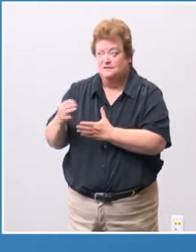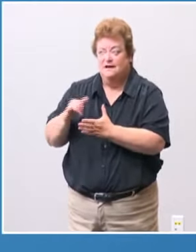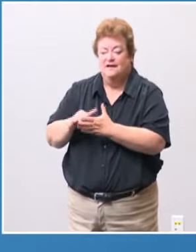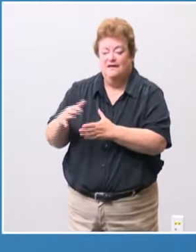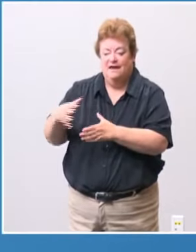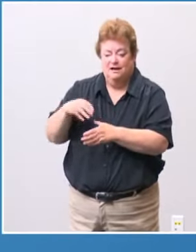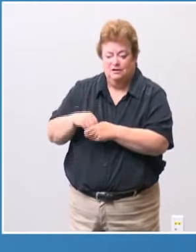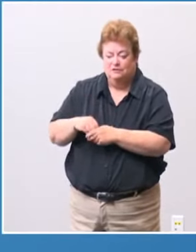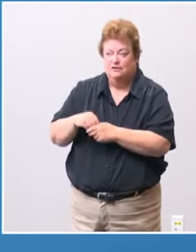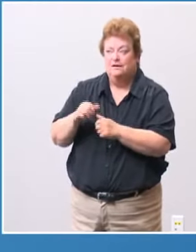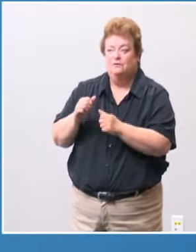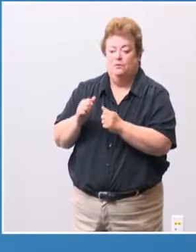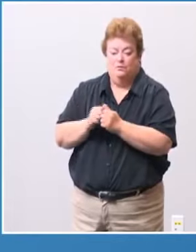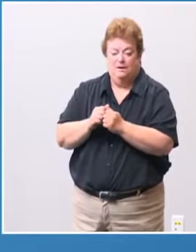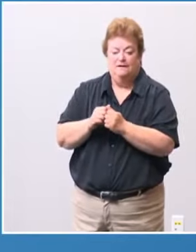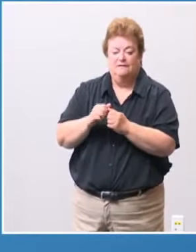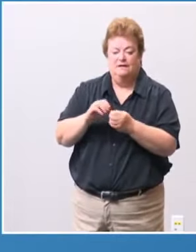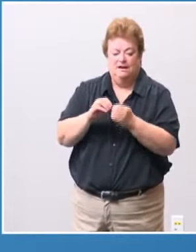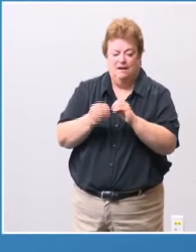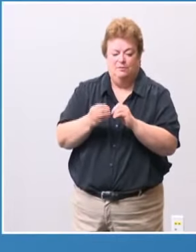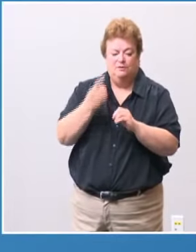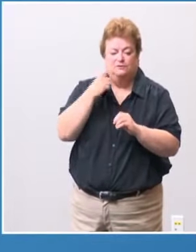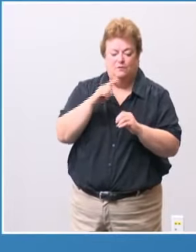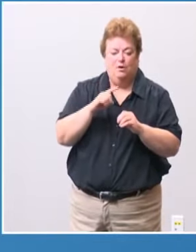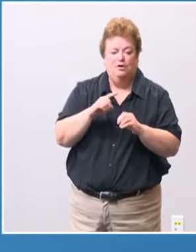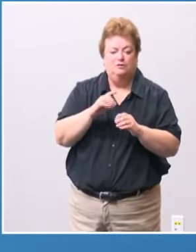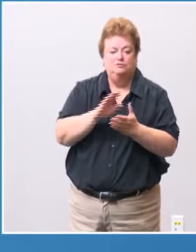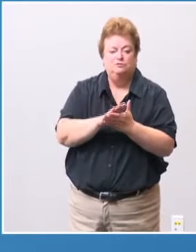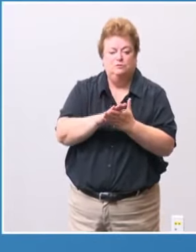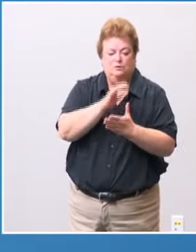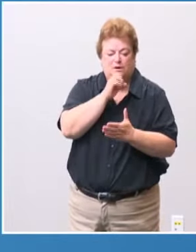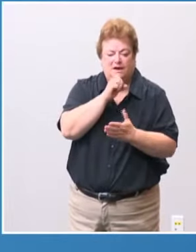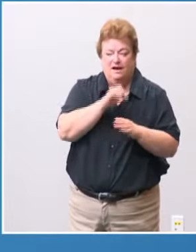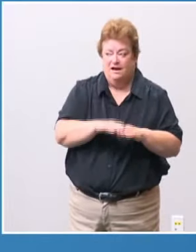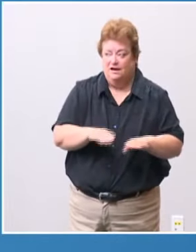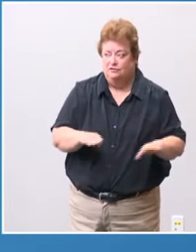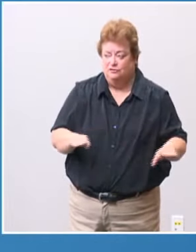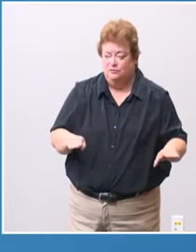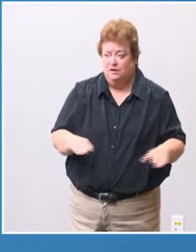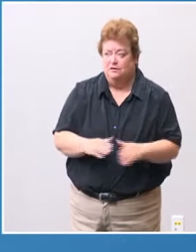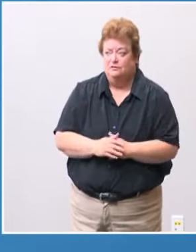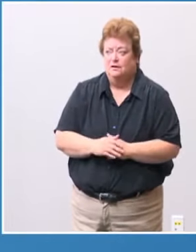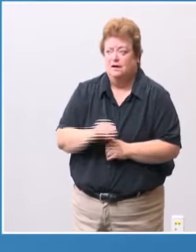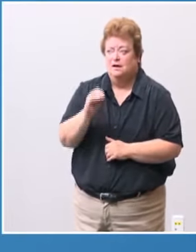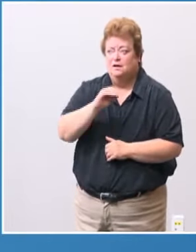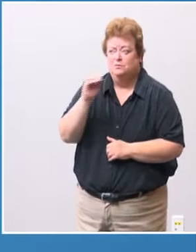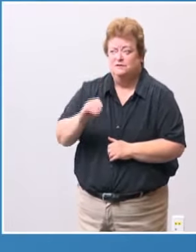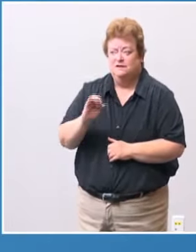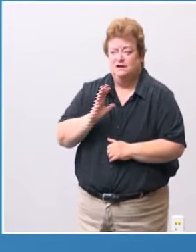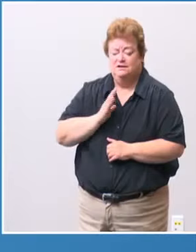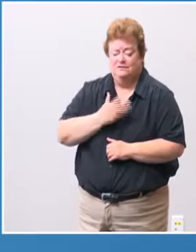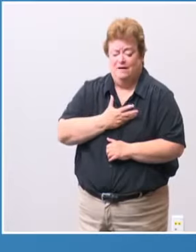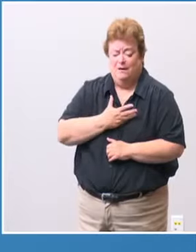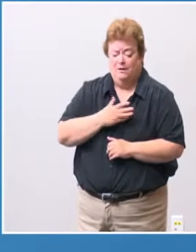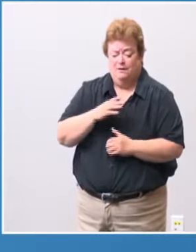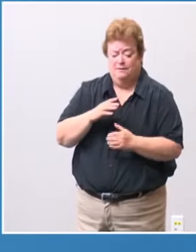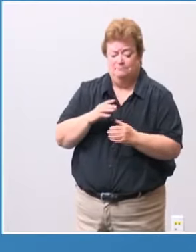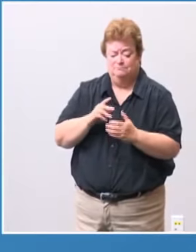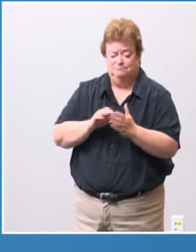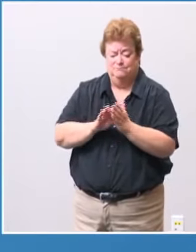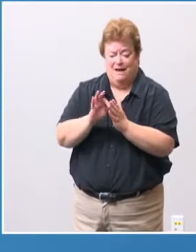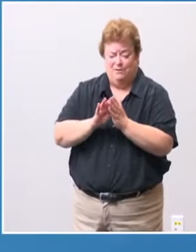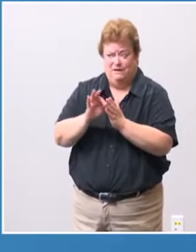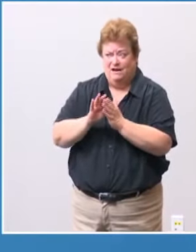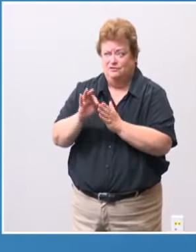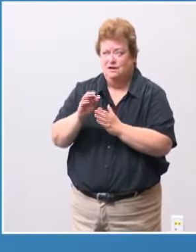cases in school-age children across Lancaster County. The percentage of our population 16 and older who are